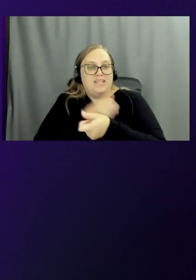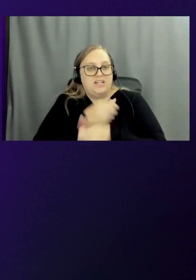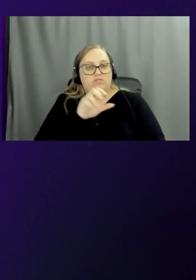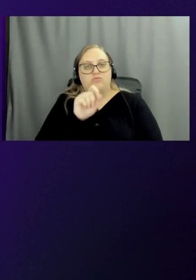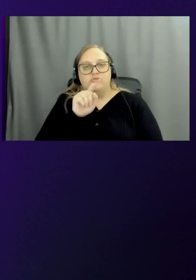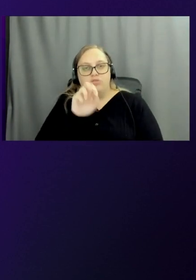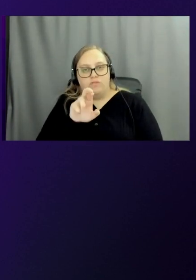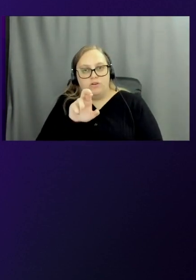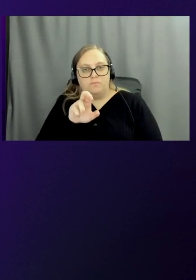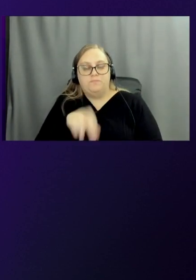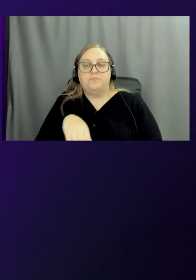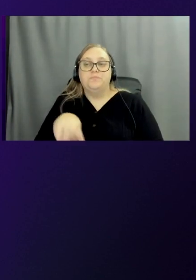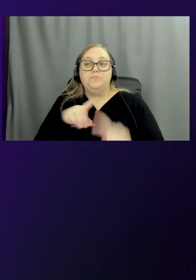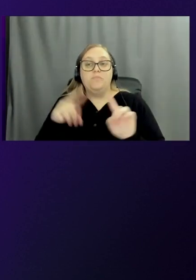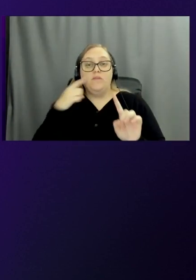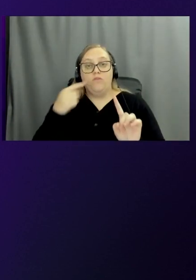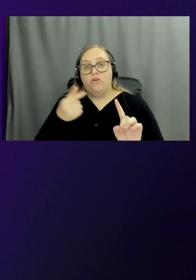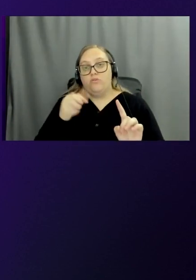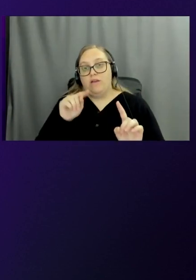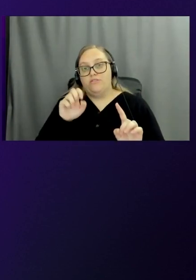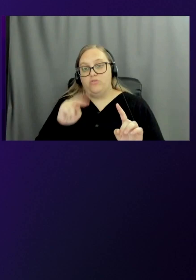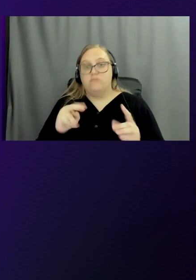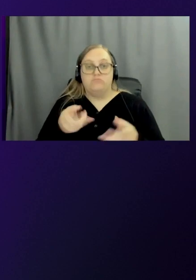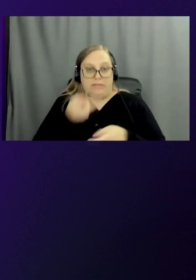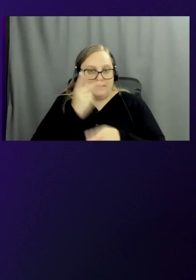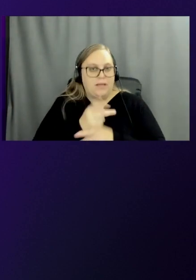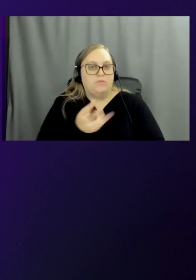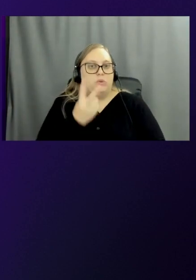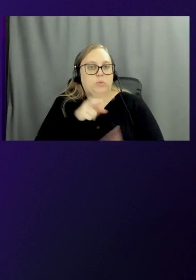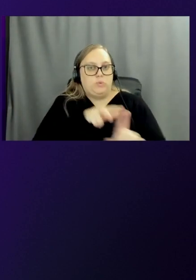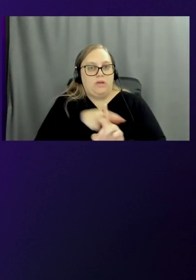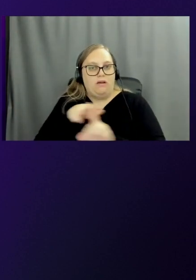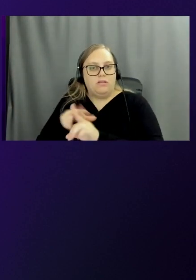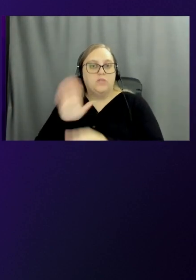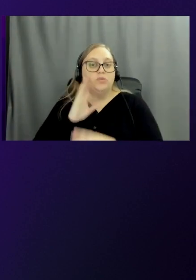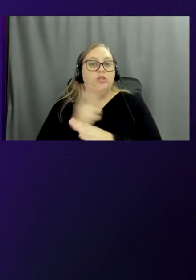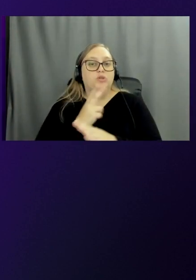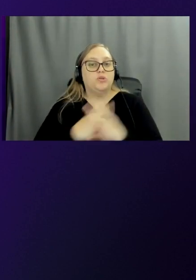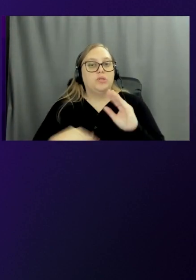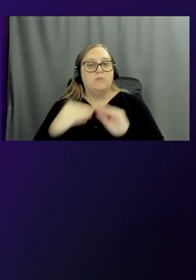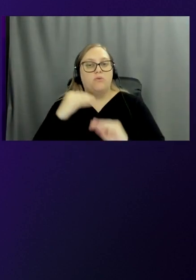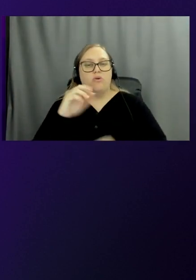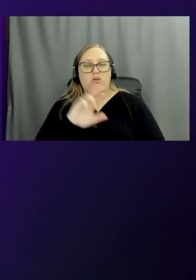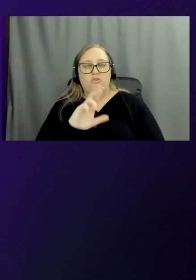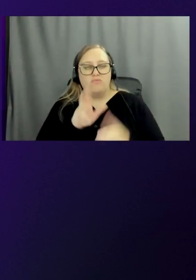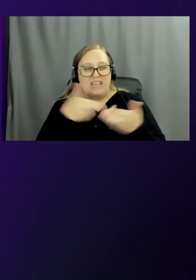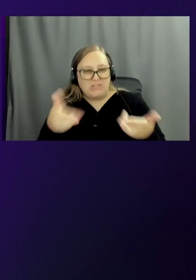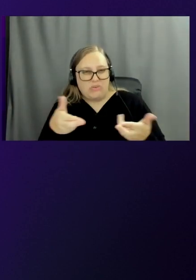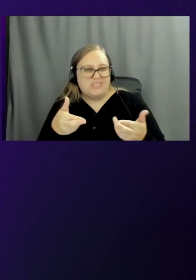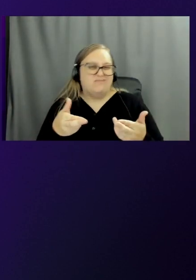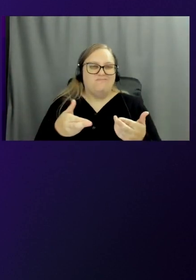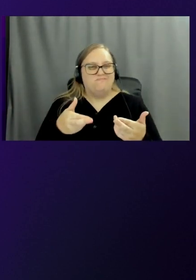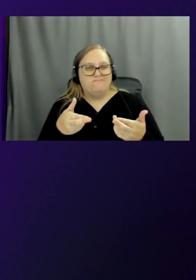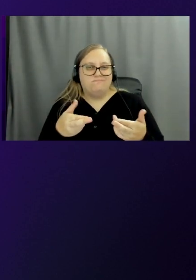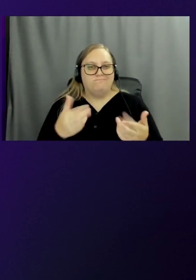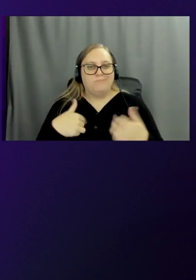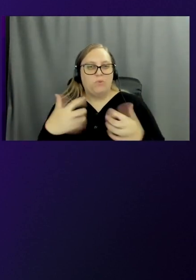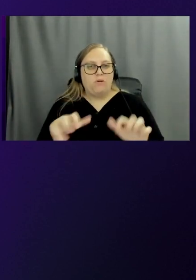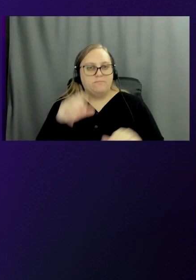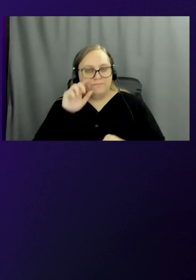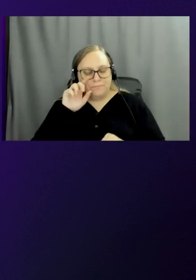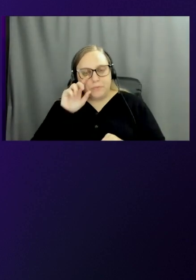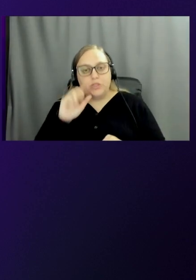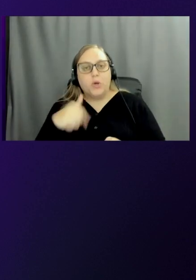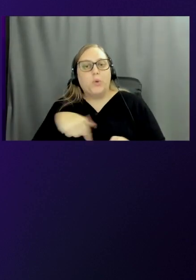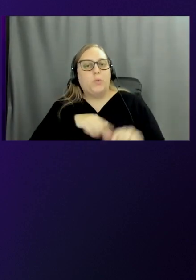start of Graviton, we knew that sticking with just 2 sockets was going to use more resources than we would have liked. And so we did something that I don't think others have ever